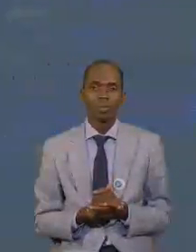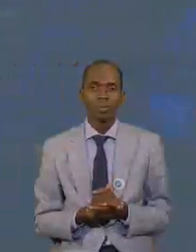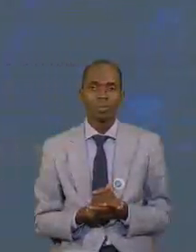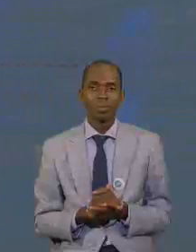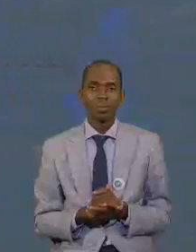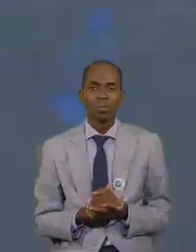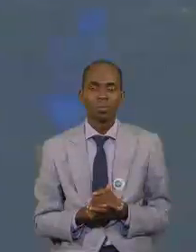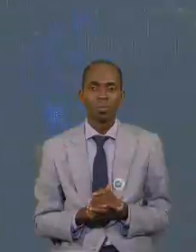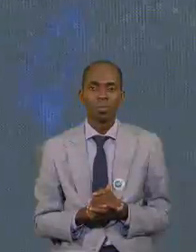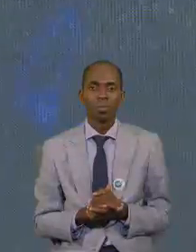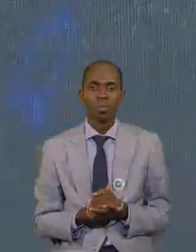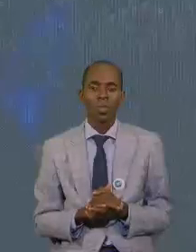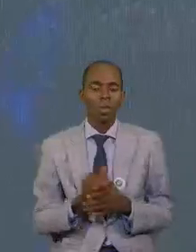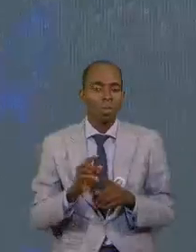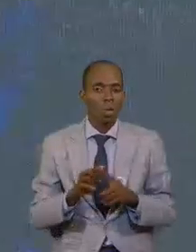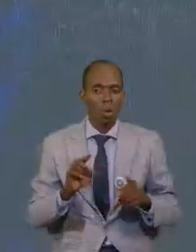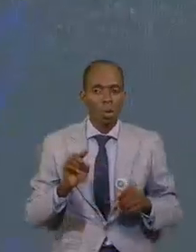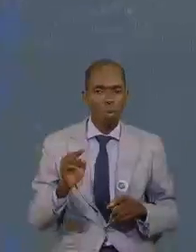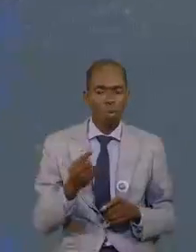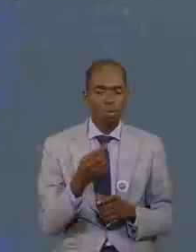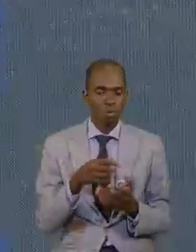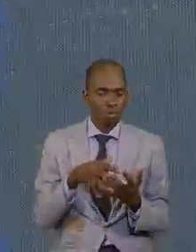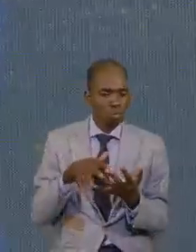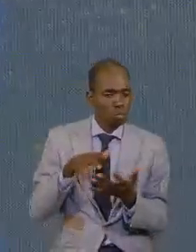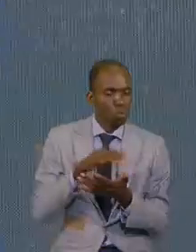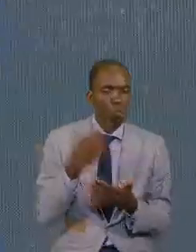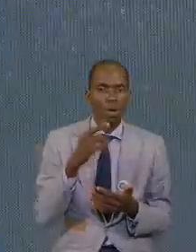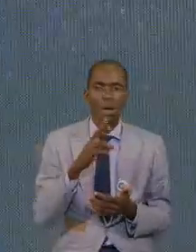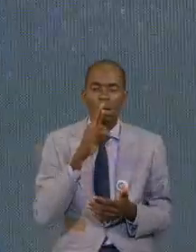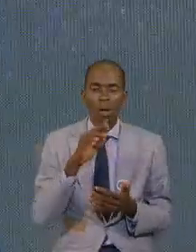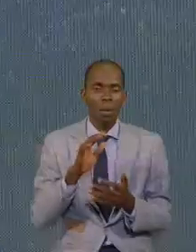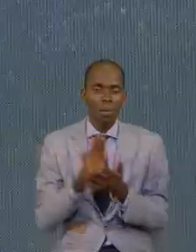But only those who are peacefully pure.